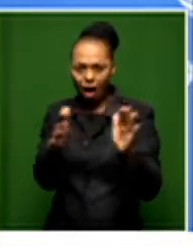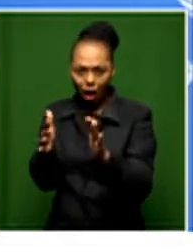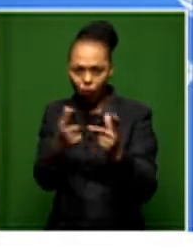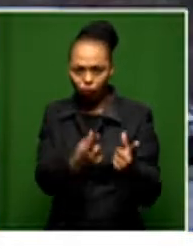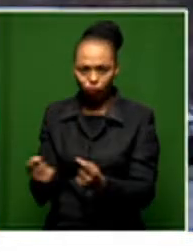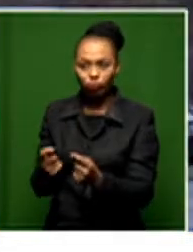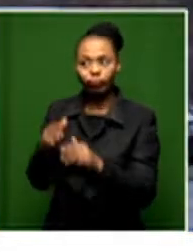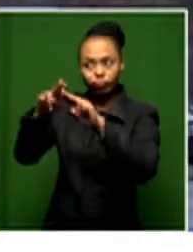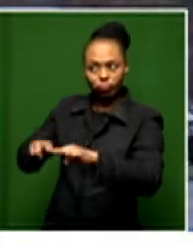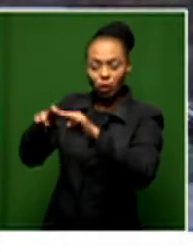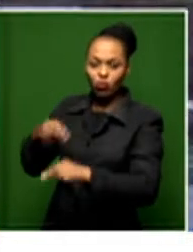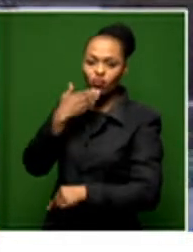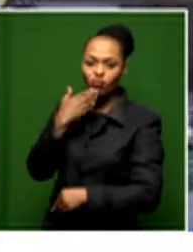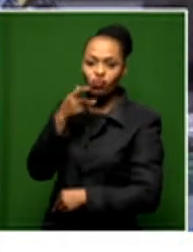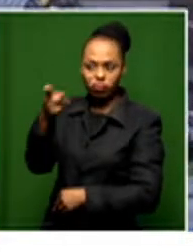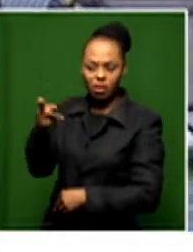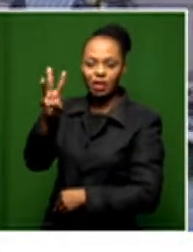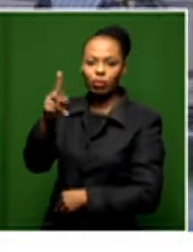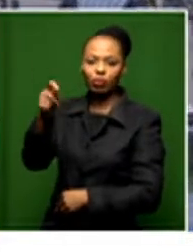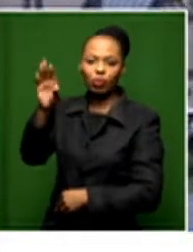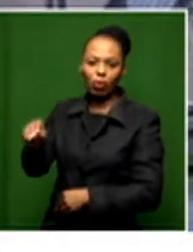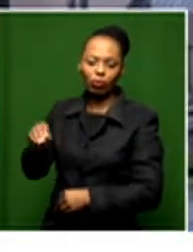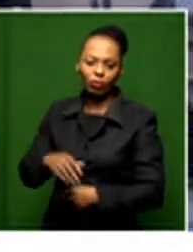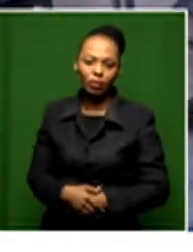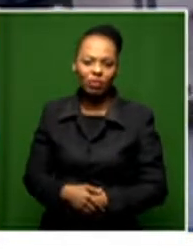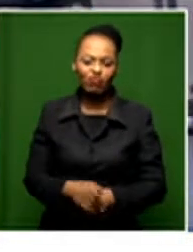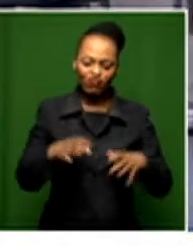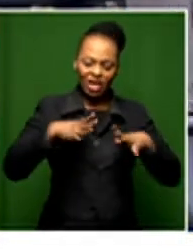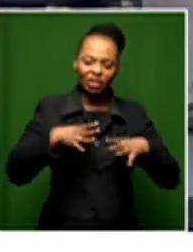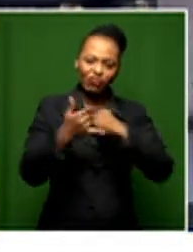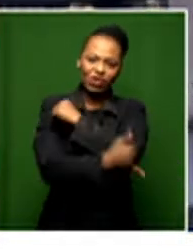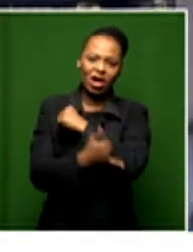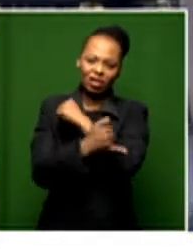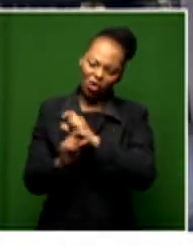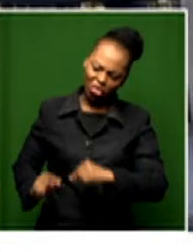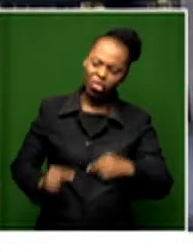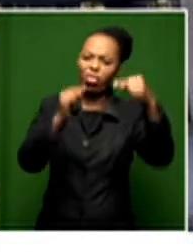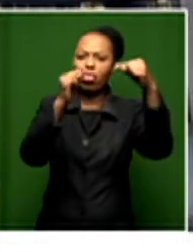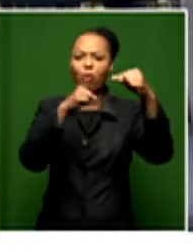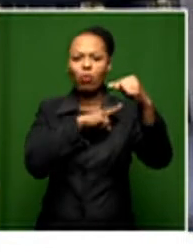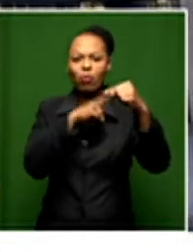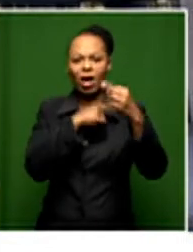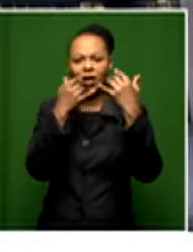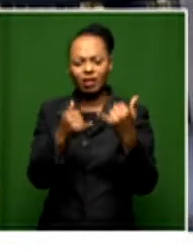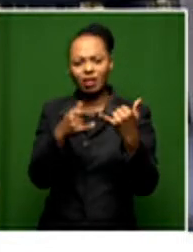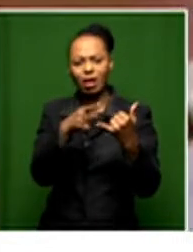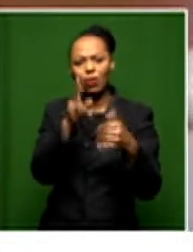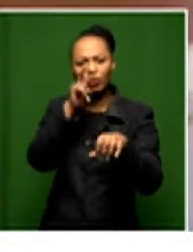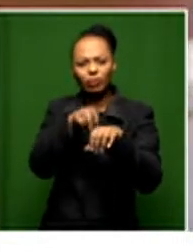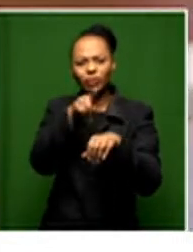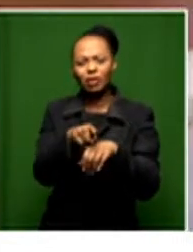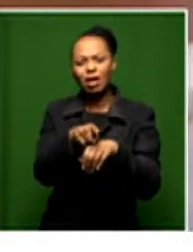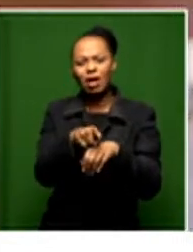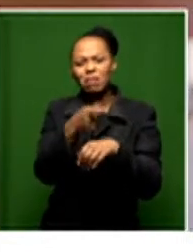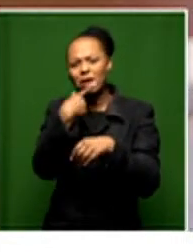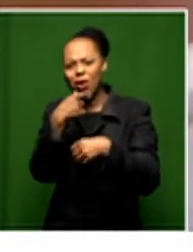up to the WTO. Richer countries argue that any intellectual property waivers should only be contemplated